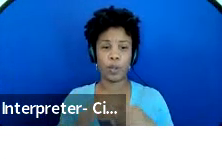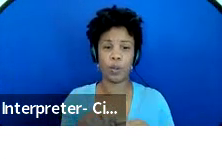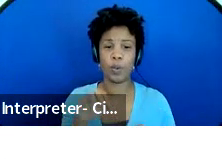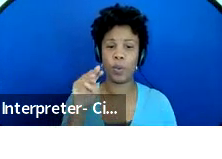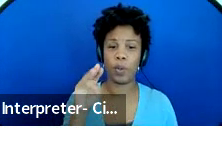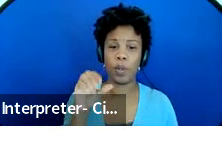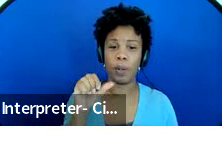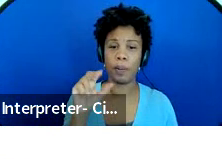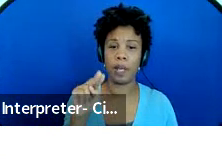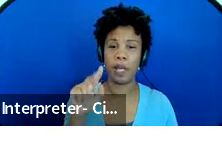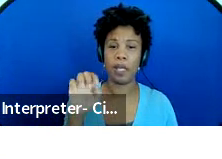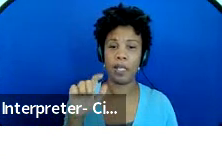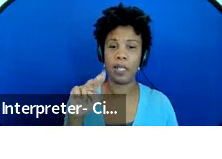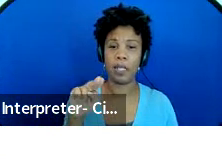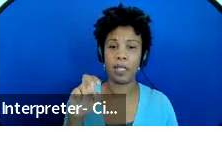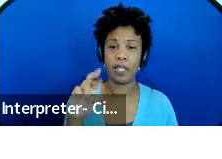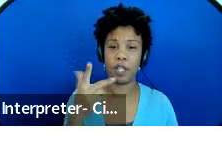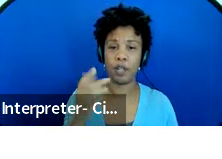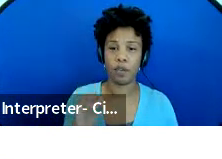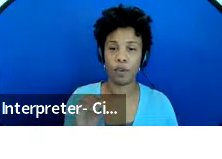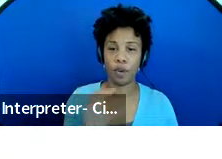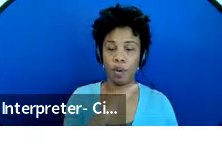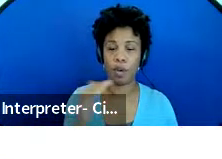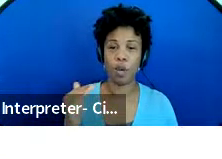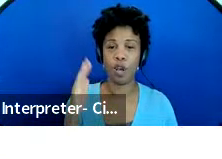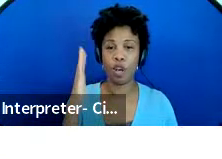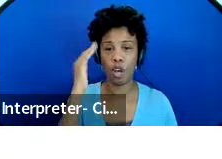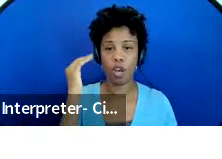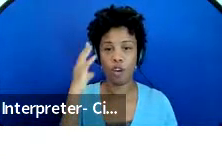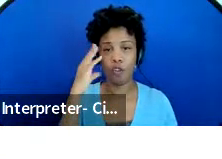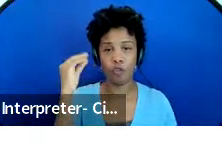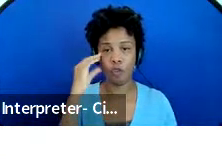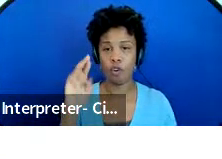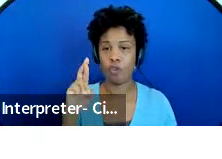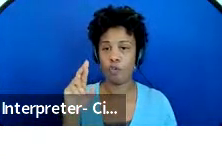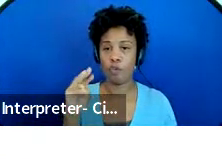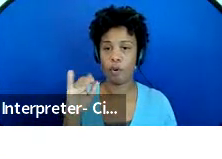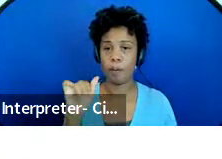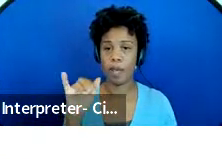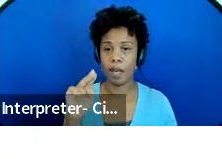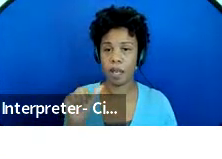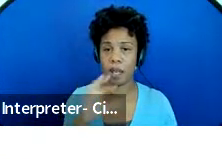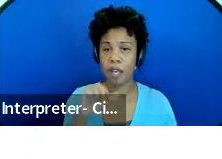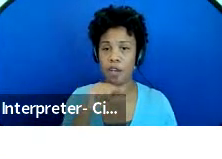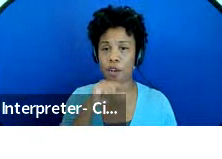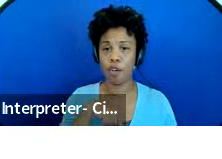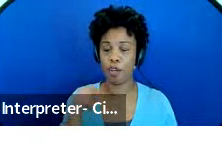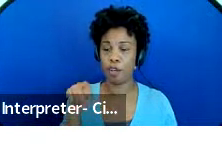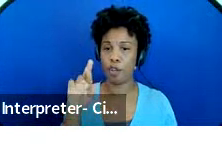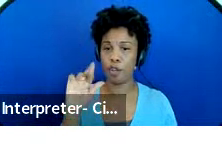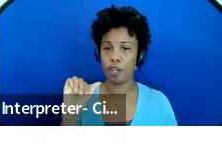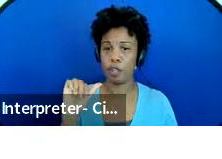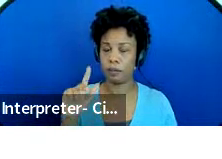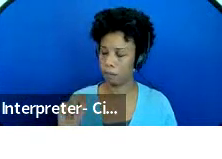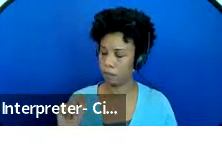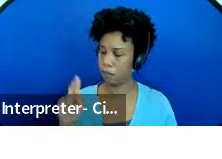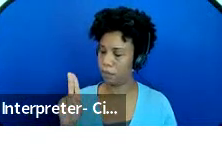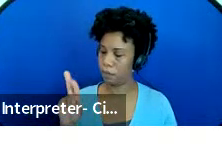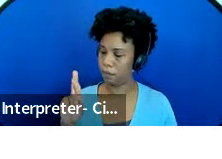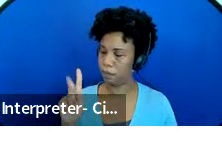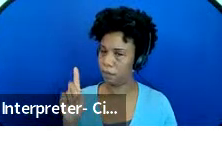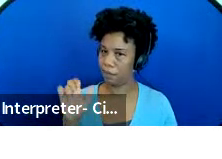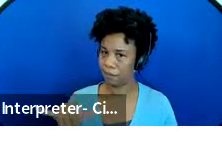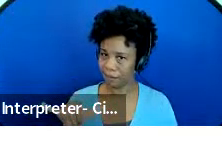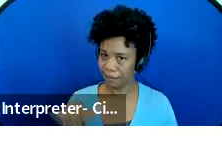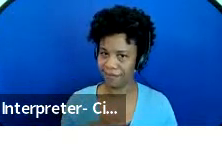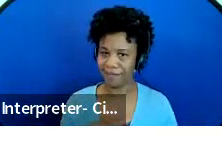Romania, and Turkey. In this second graph here for 35 countries, there is information on